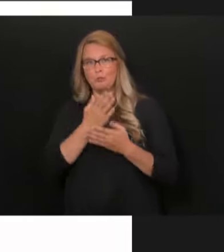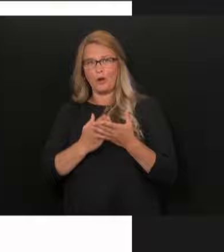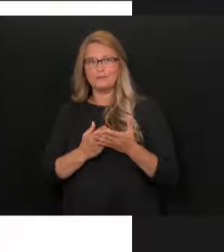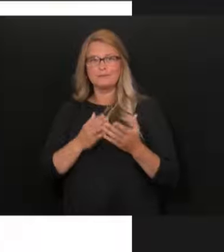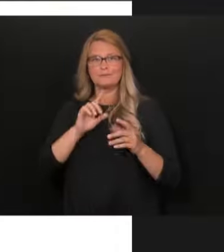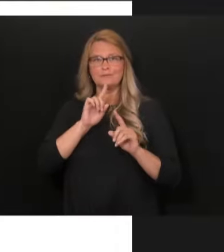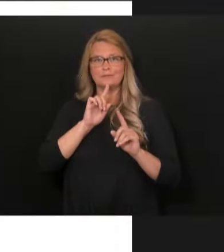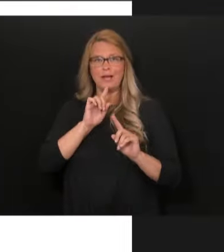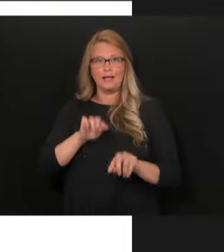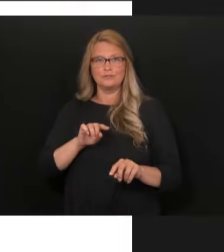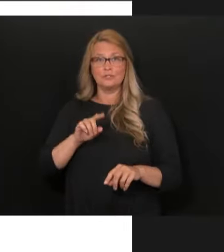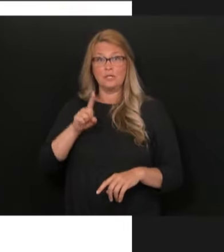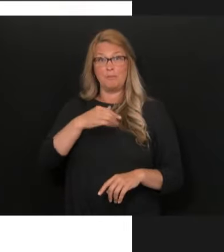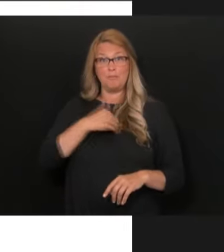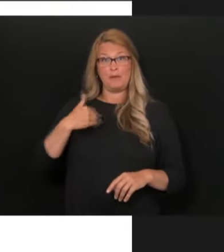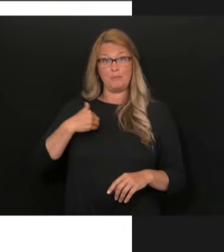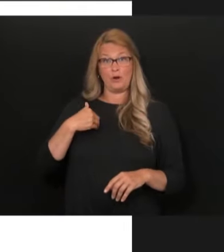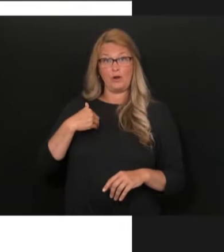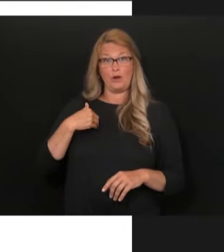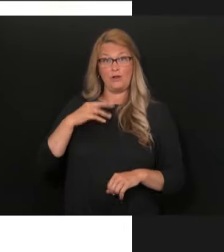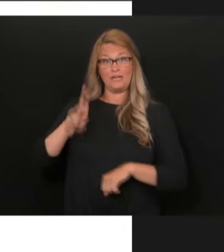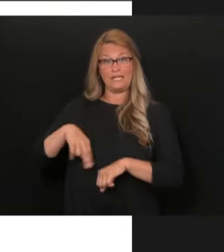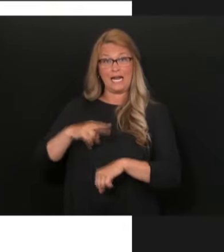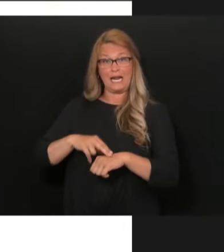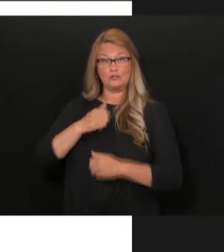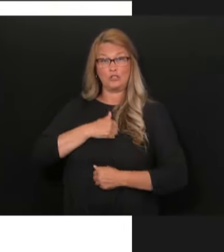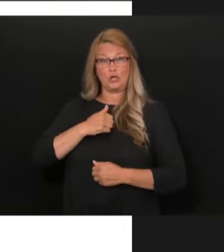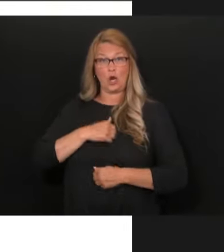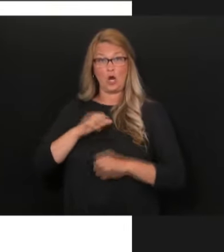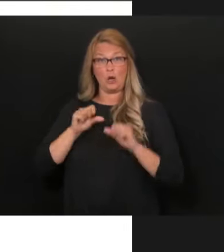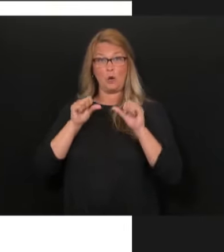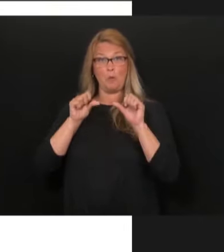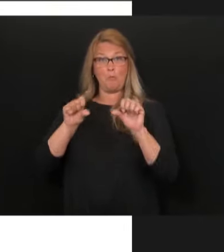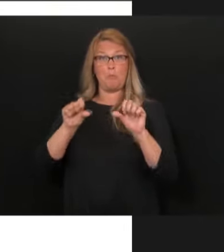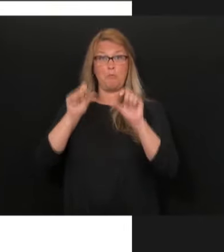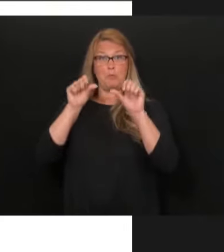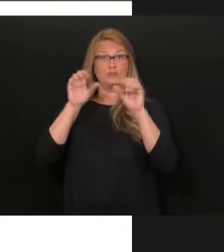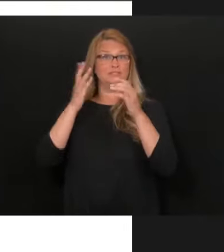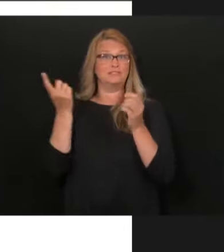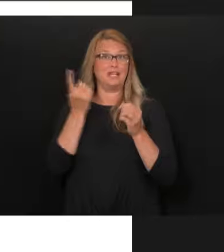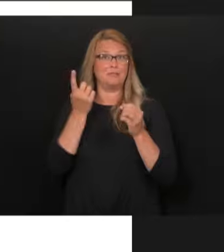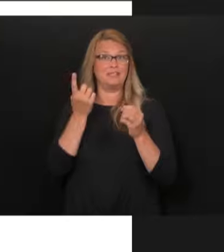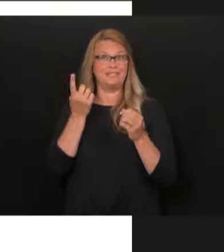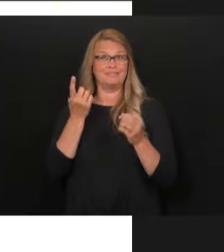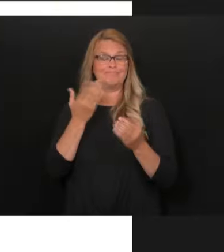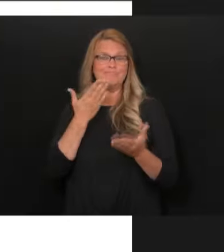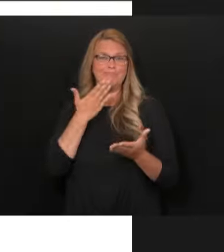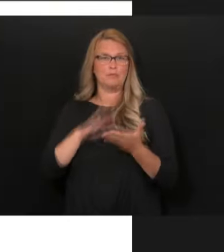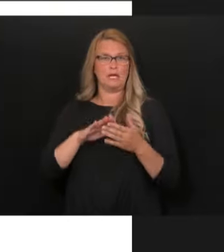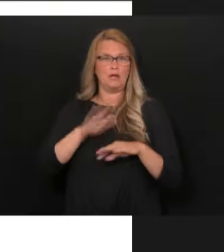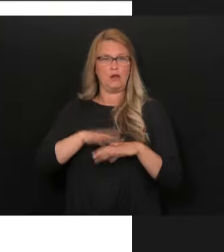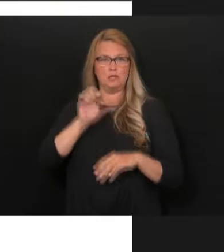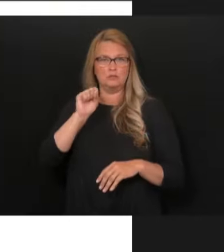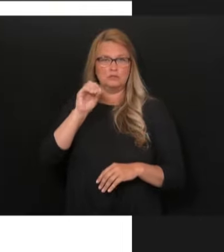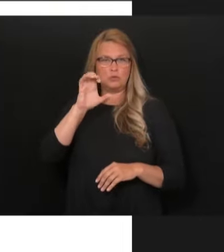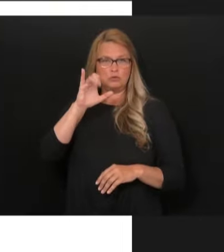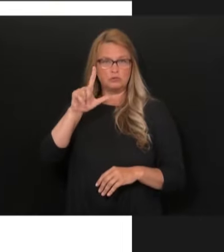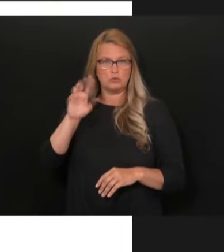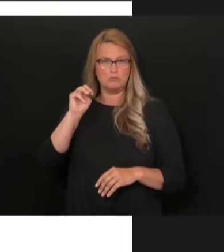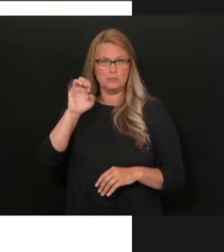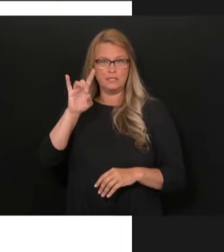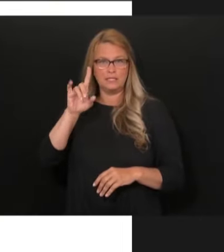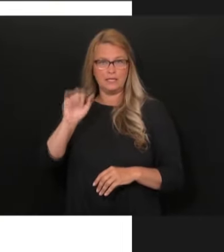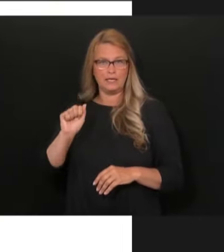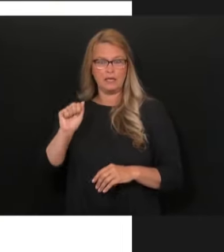mentioned that there was a member of the Guard who posted something inflammatory on social media and will be dealt with according to your policies. How exactly